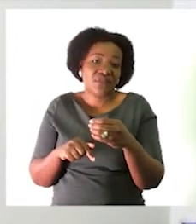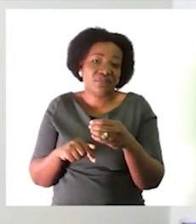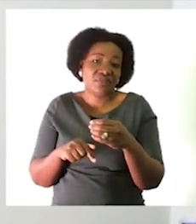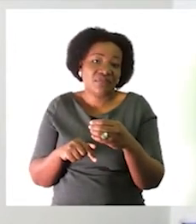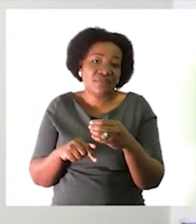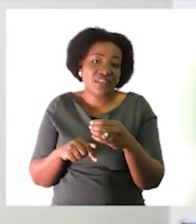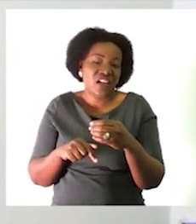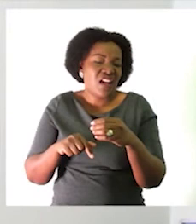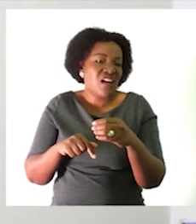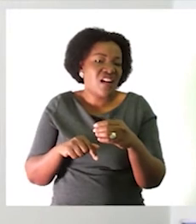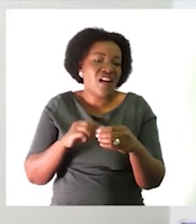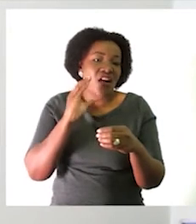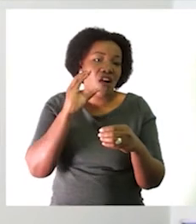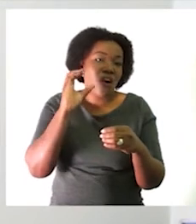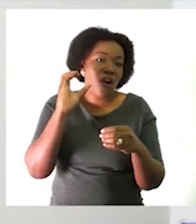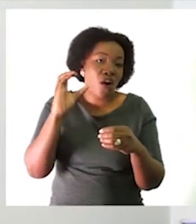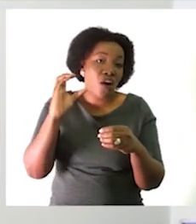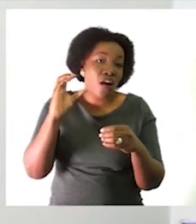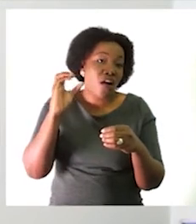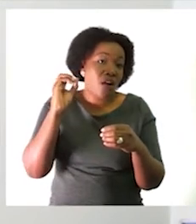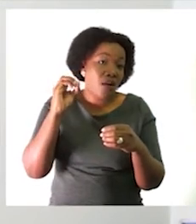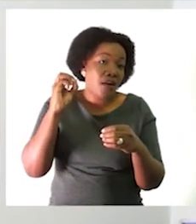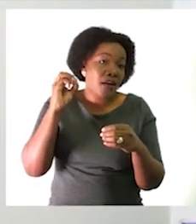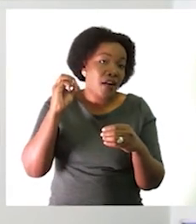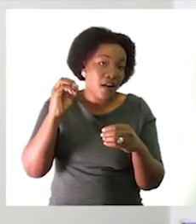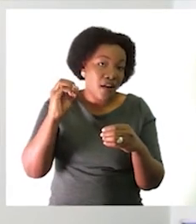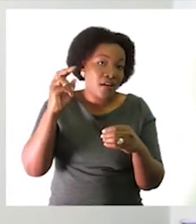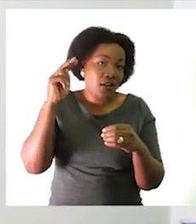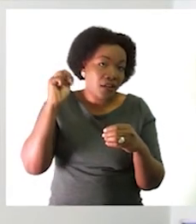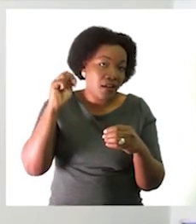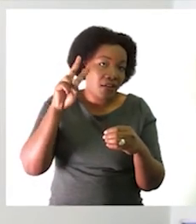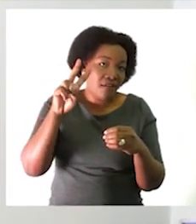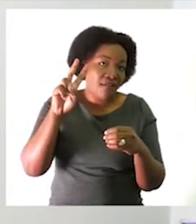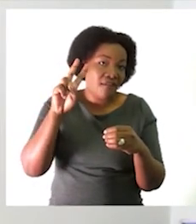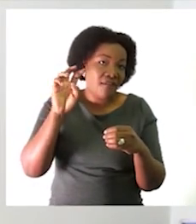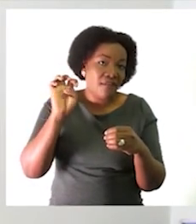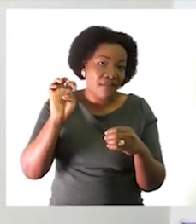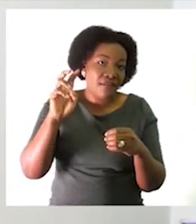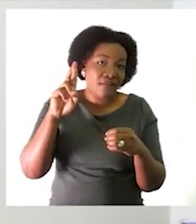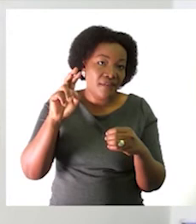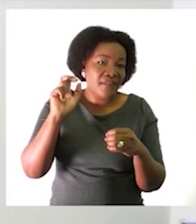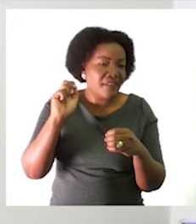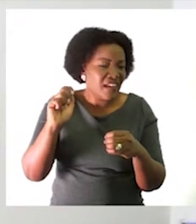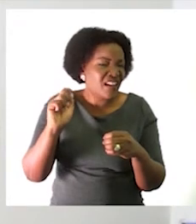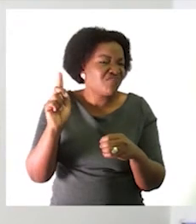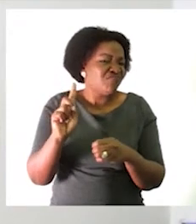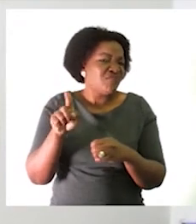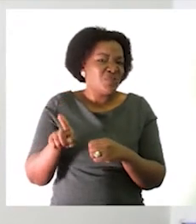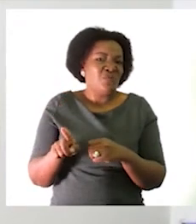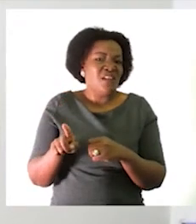says convert, convert. What does the word convert mean? What do you think it means? It